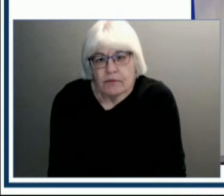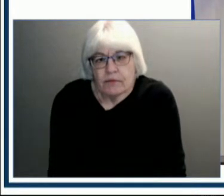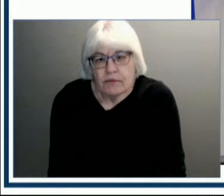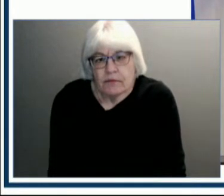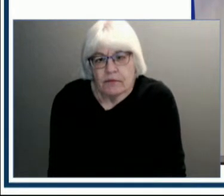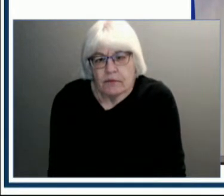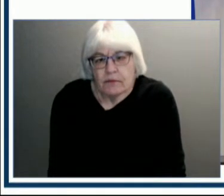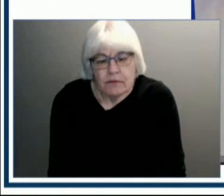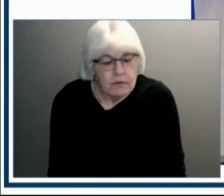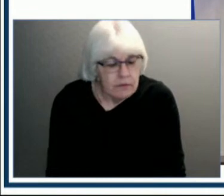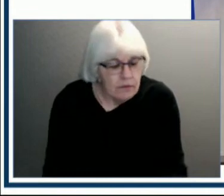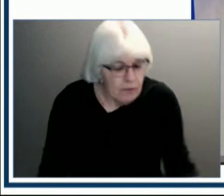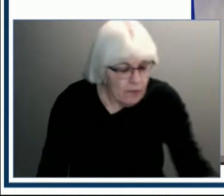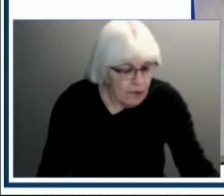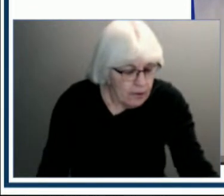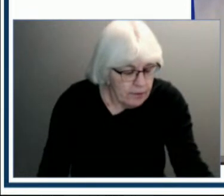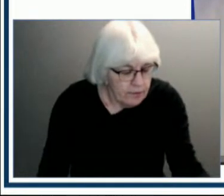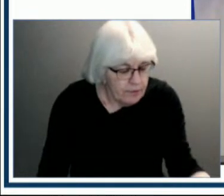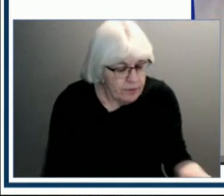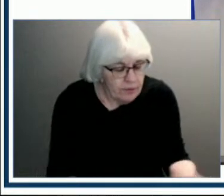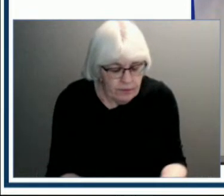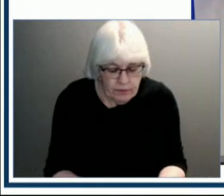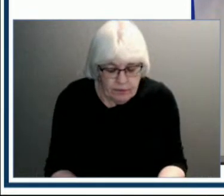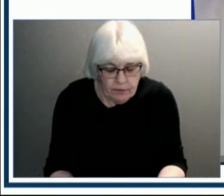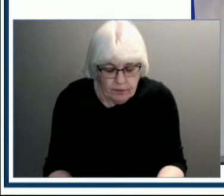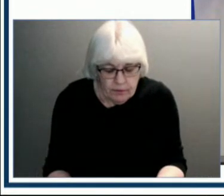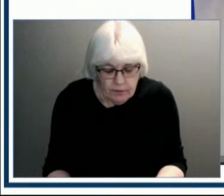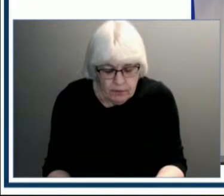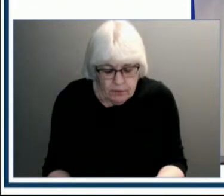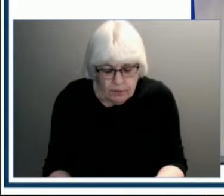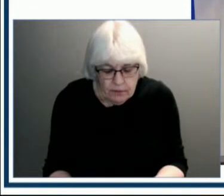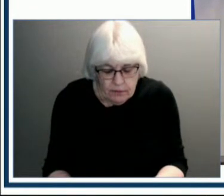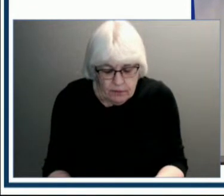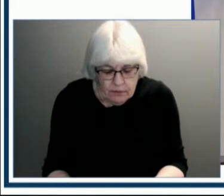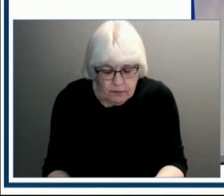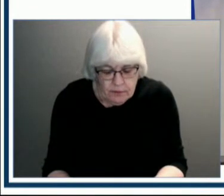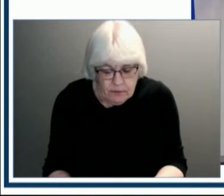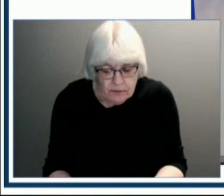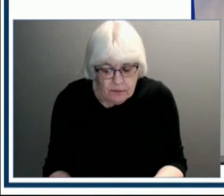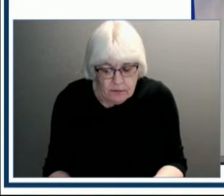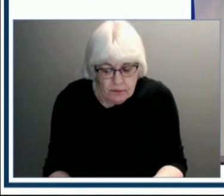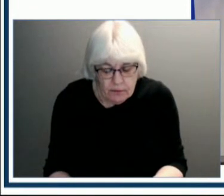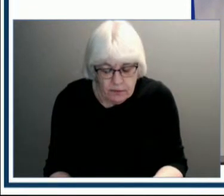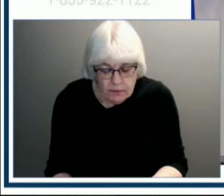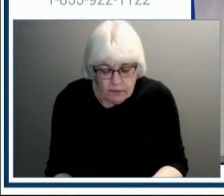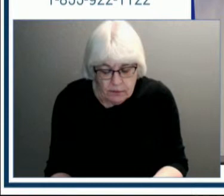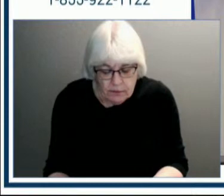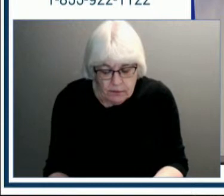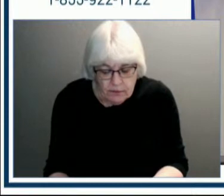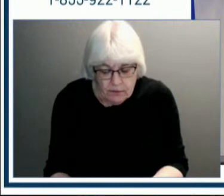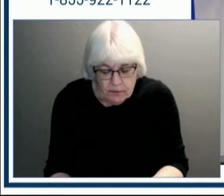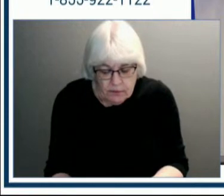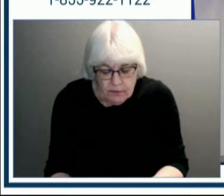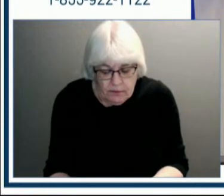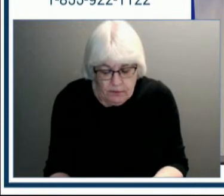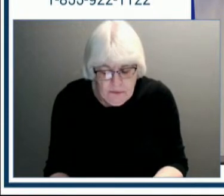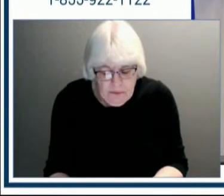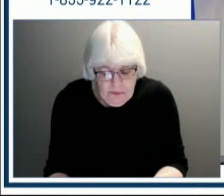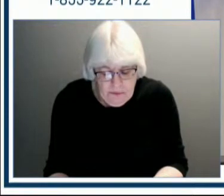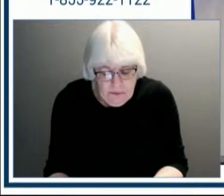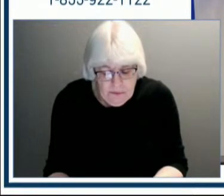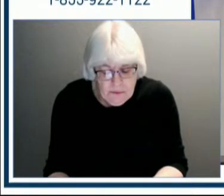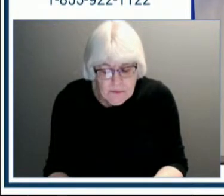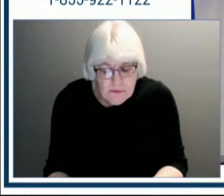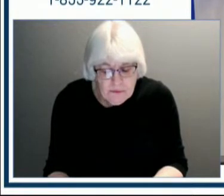make the a safe school system even safer. So teachers and